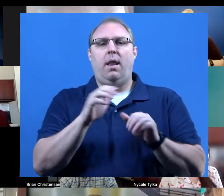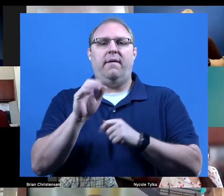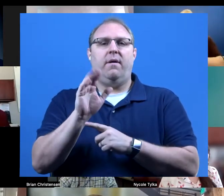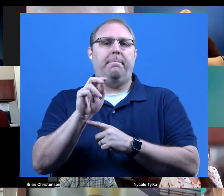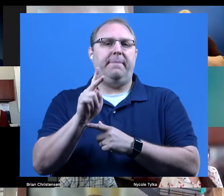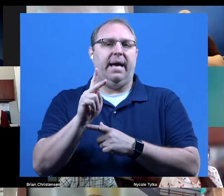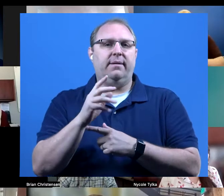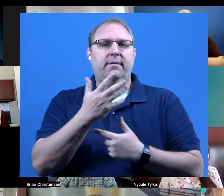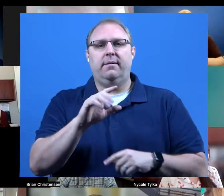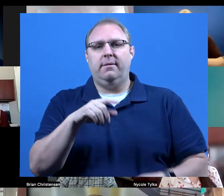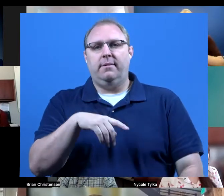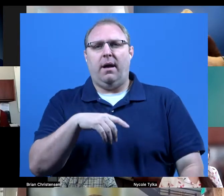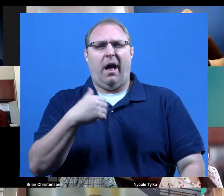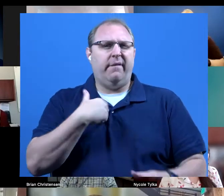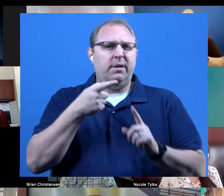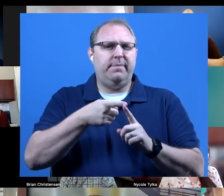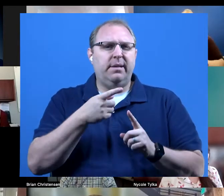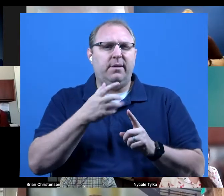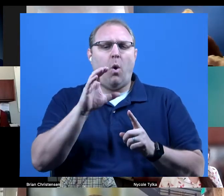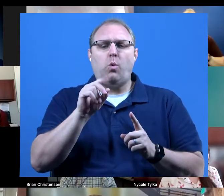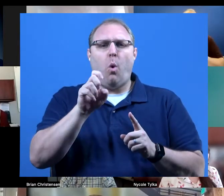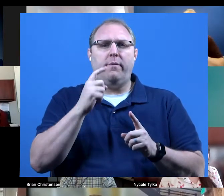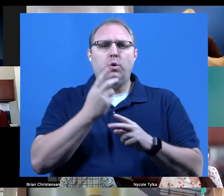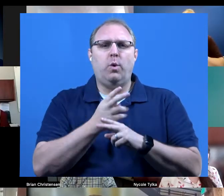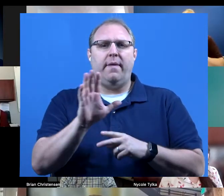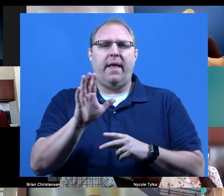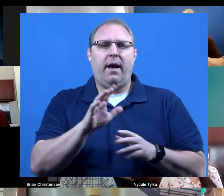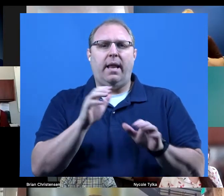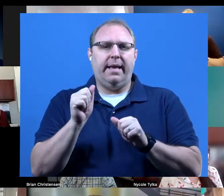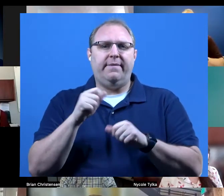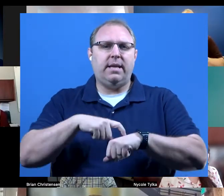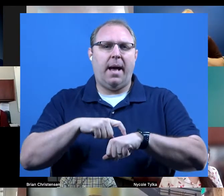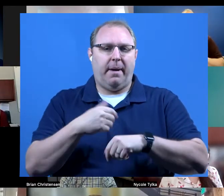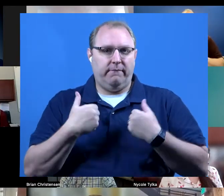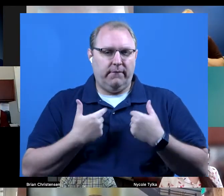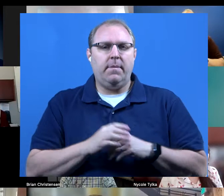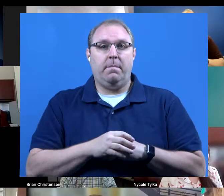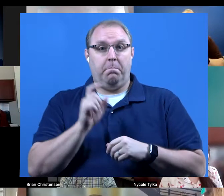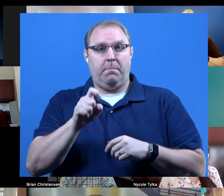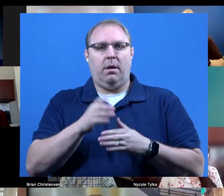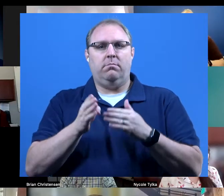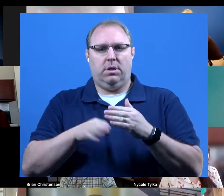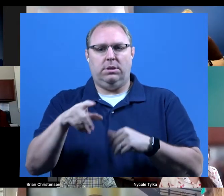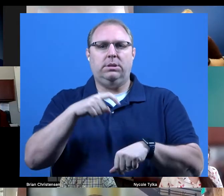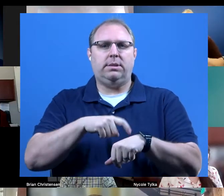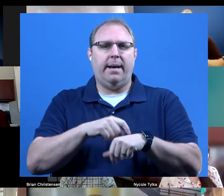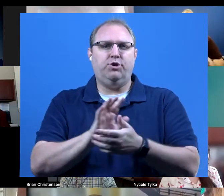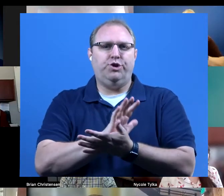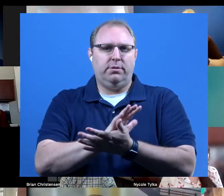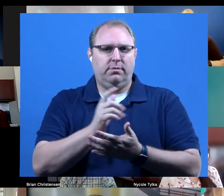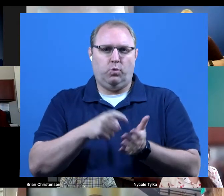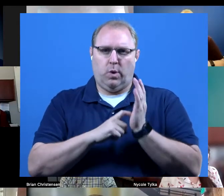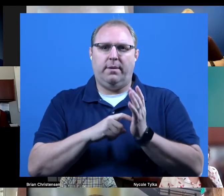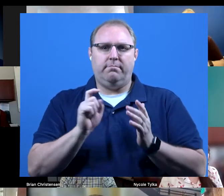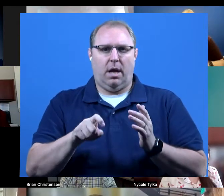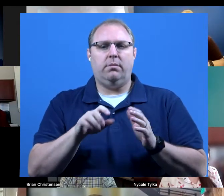they would need to use their own leave bank time. And there are specific codes for that. Employees must